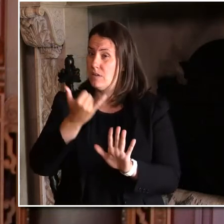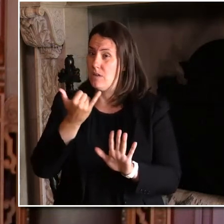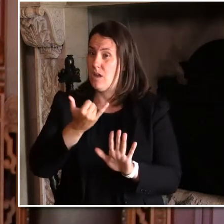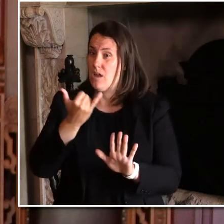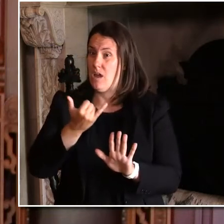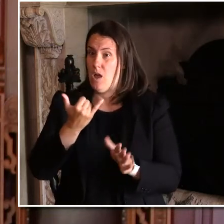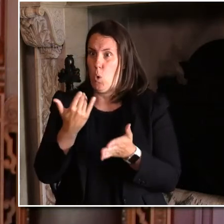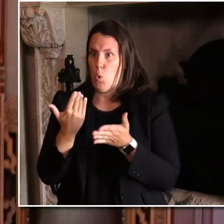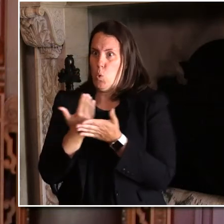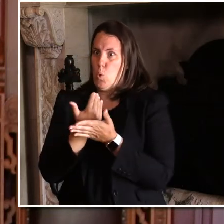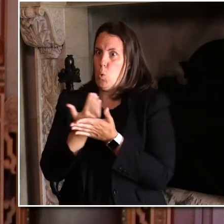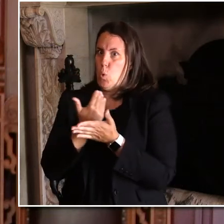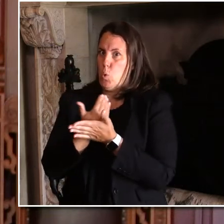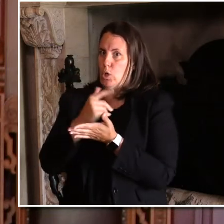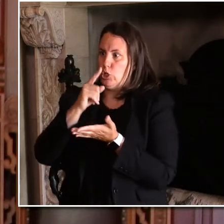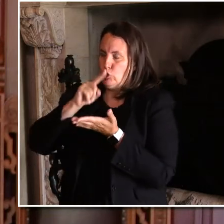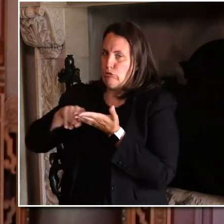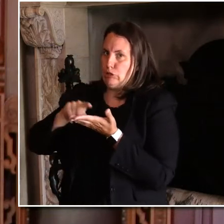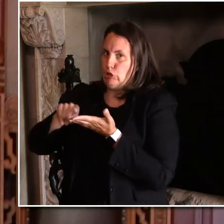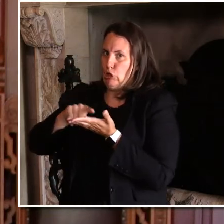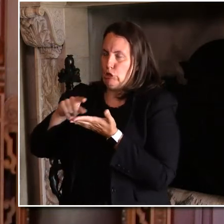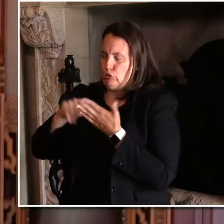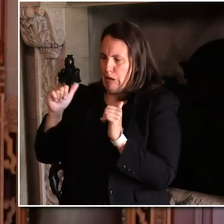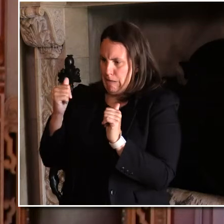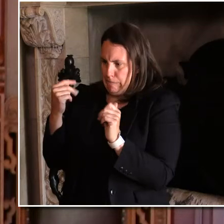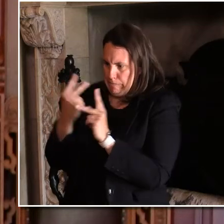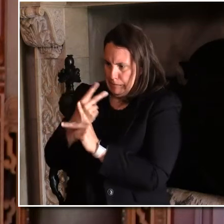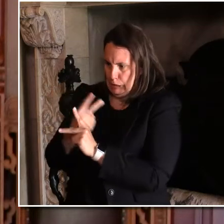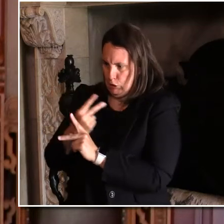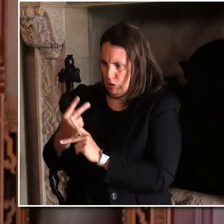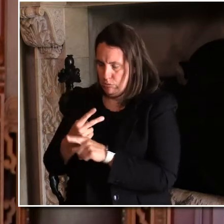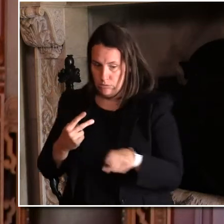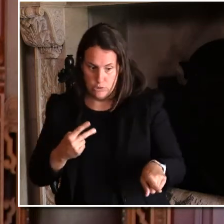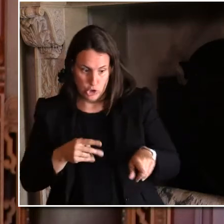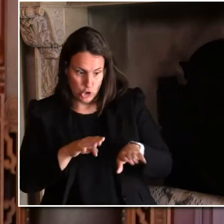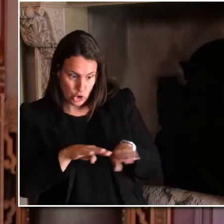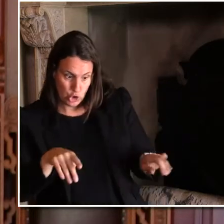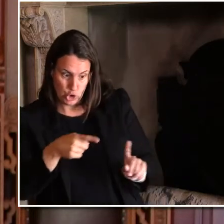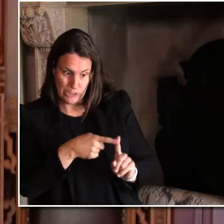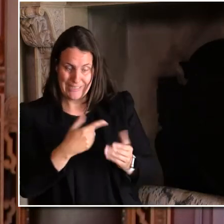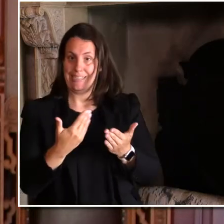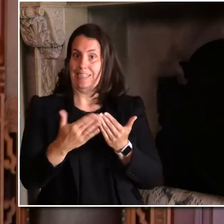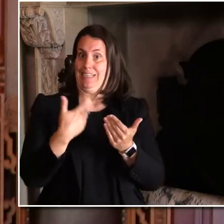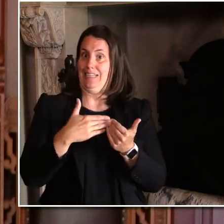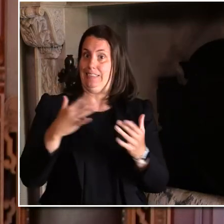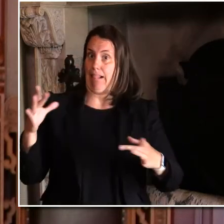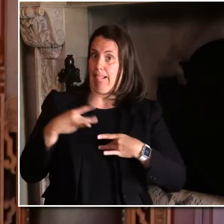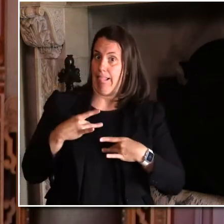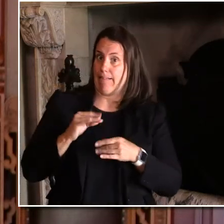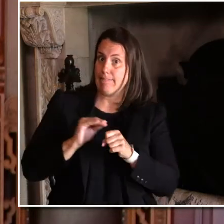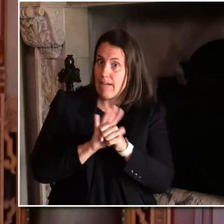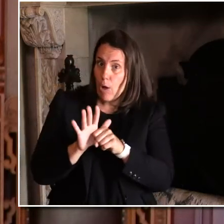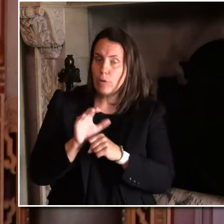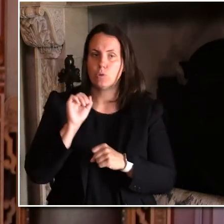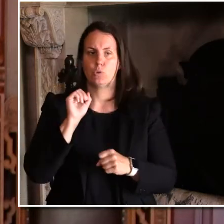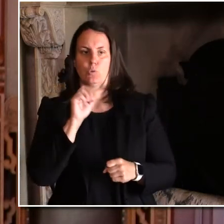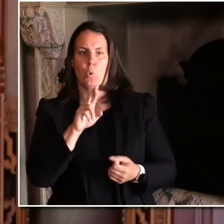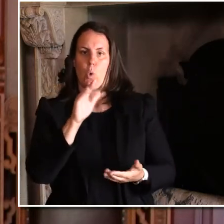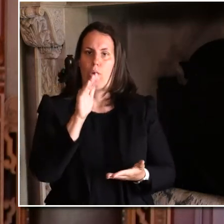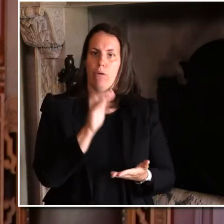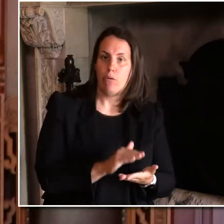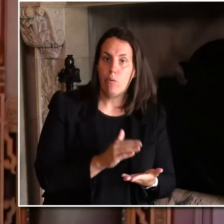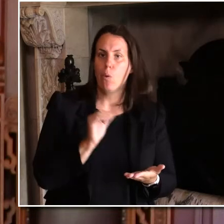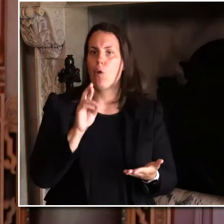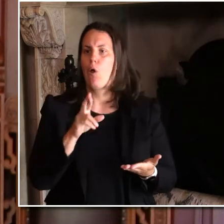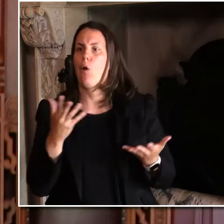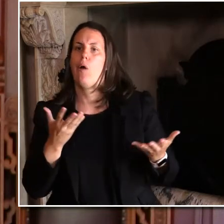the research that just come out this week suggests that they're, you know, much less susceptible than adults to getting the infection. So while